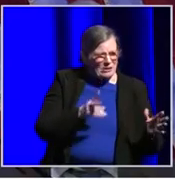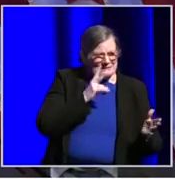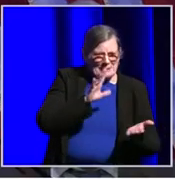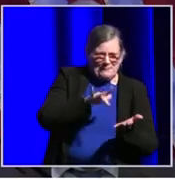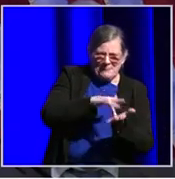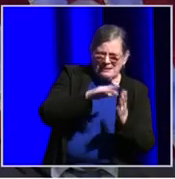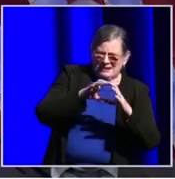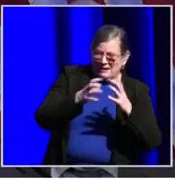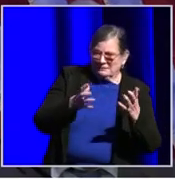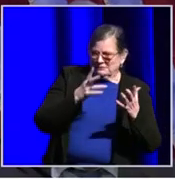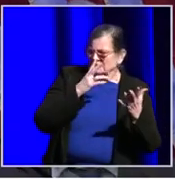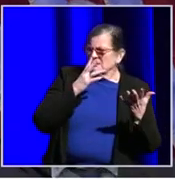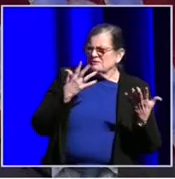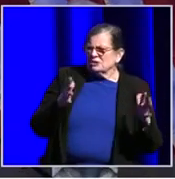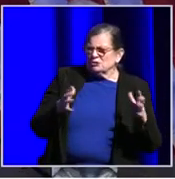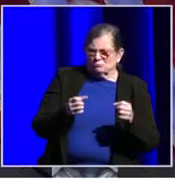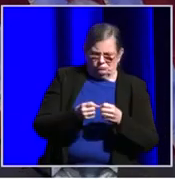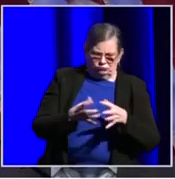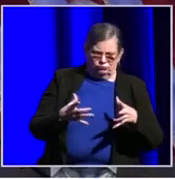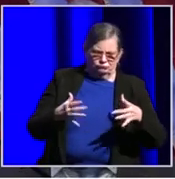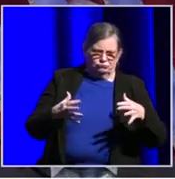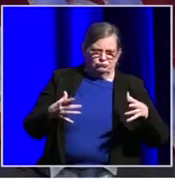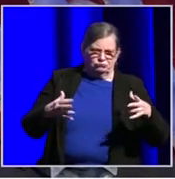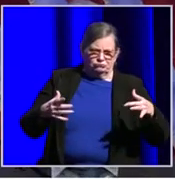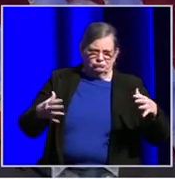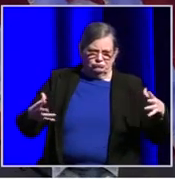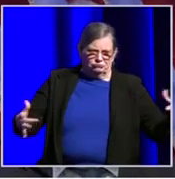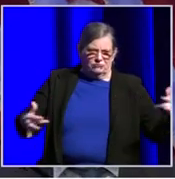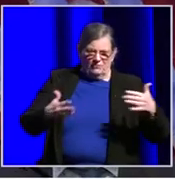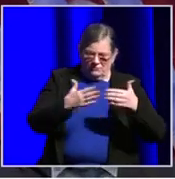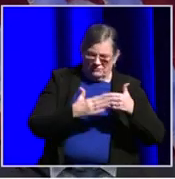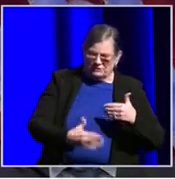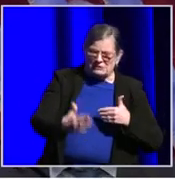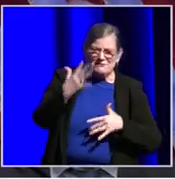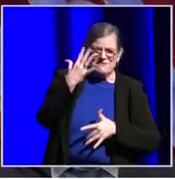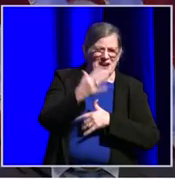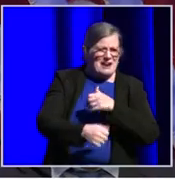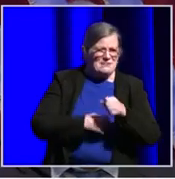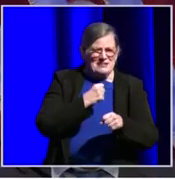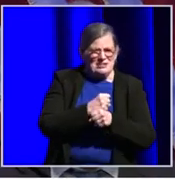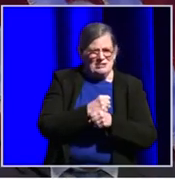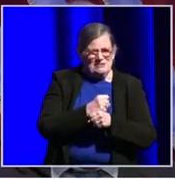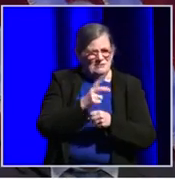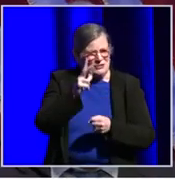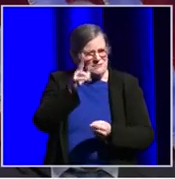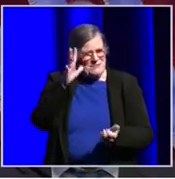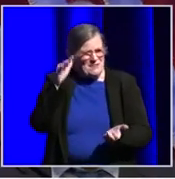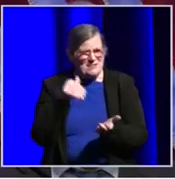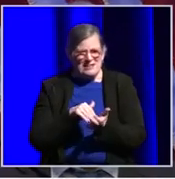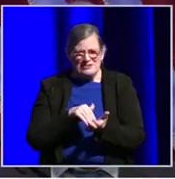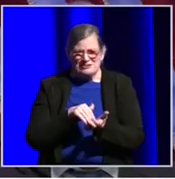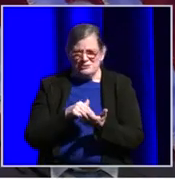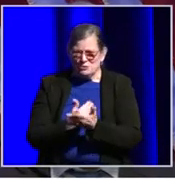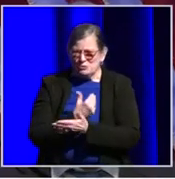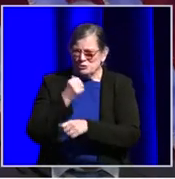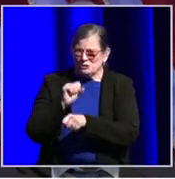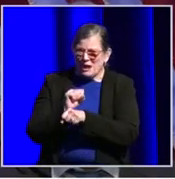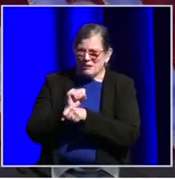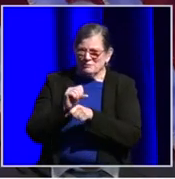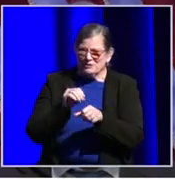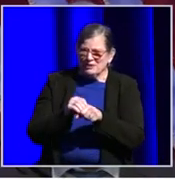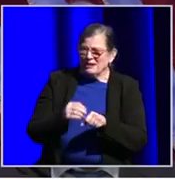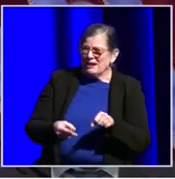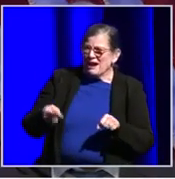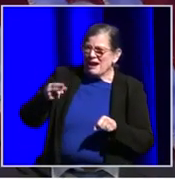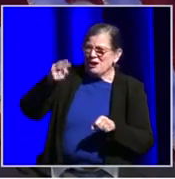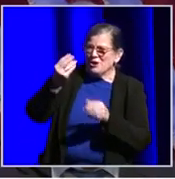So over the next 5 years, we will add 35,000 new jobs in high-growth industries, and we will